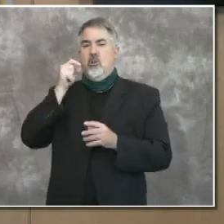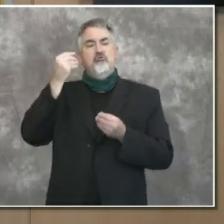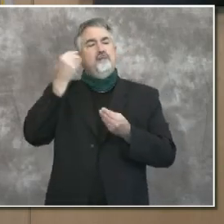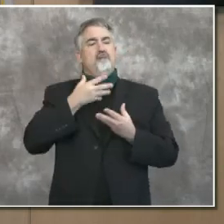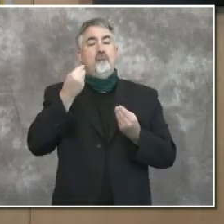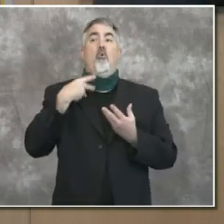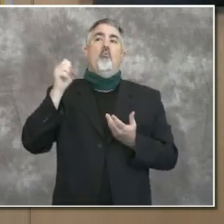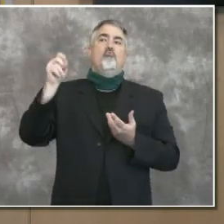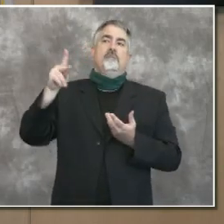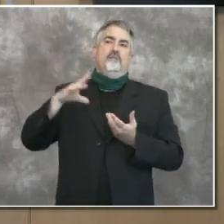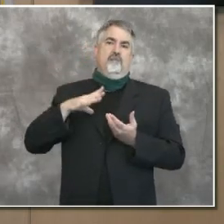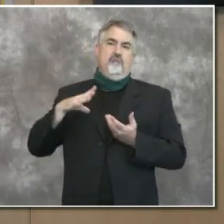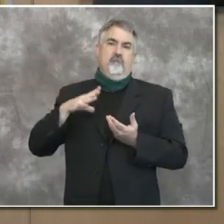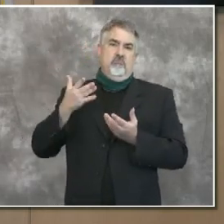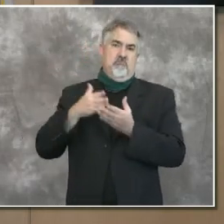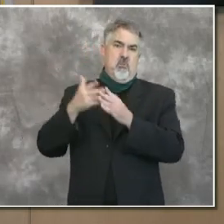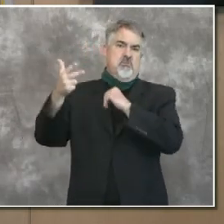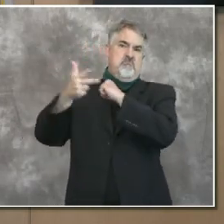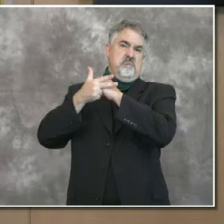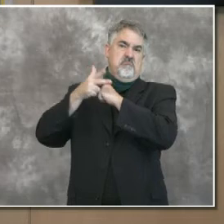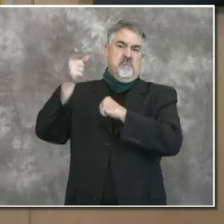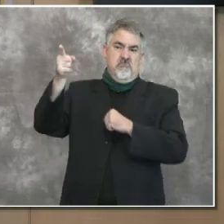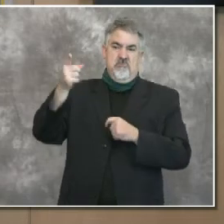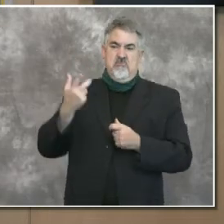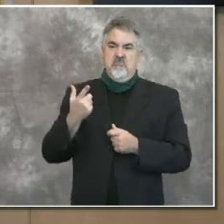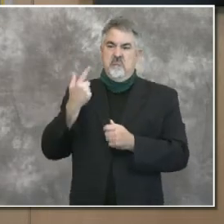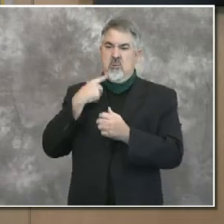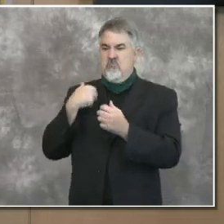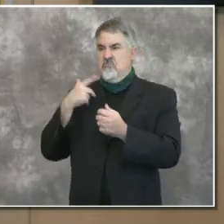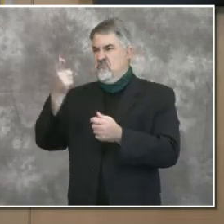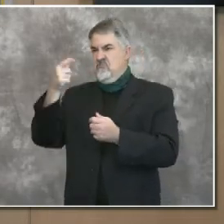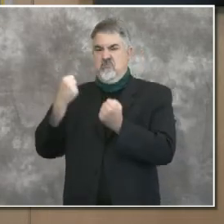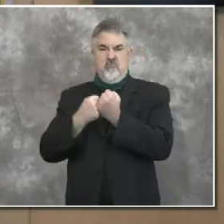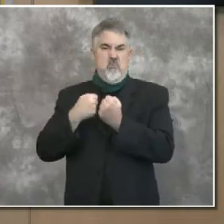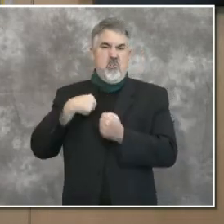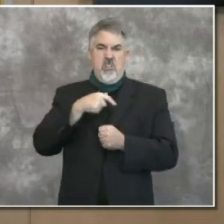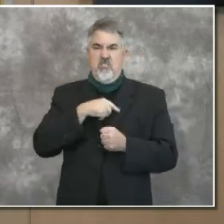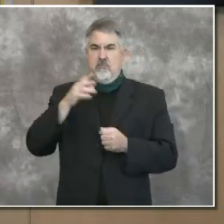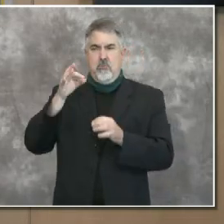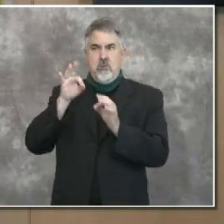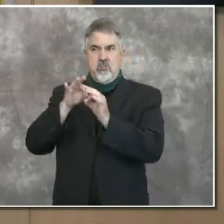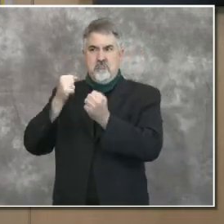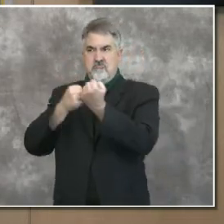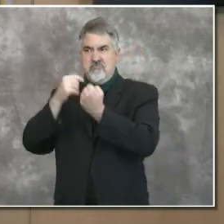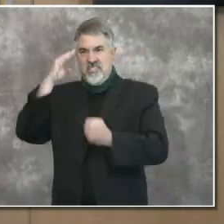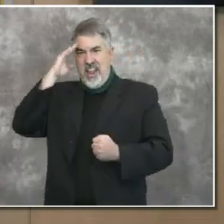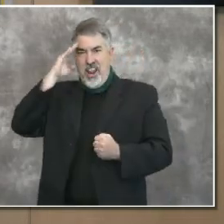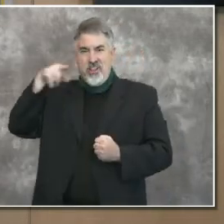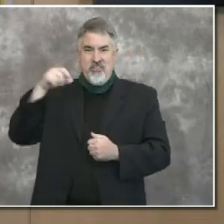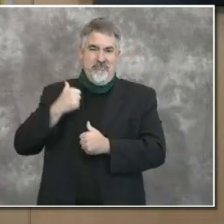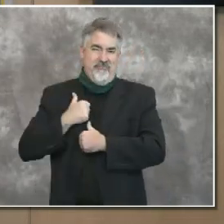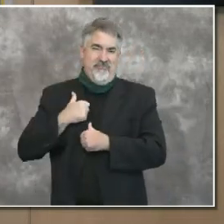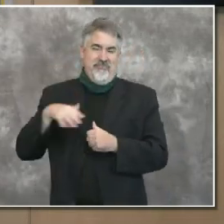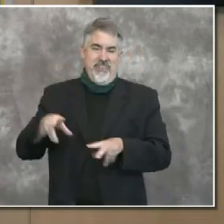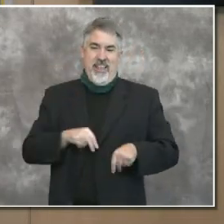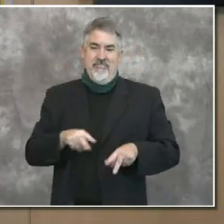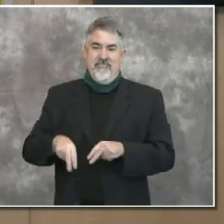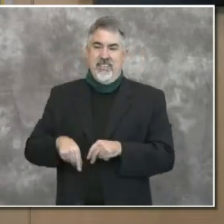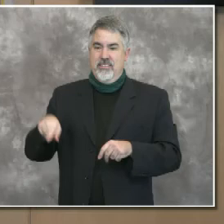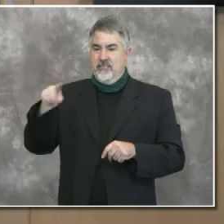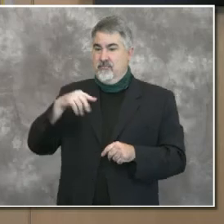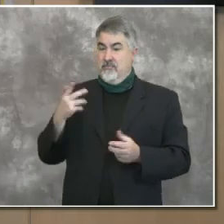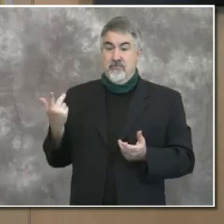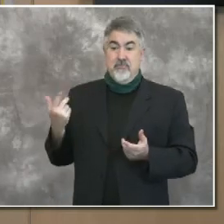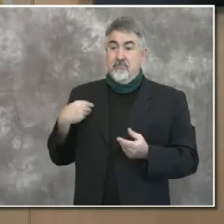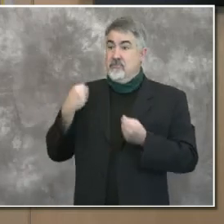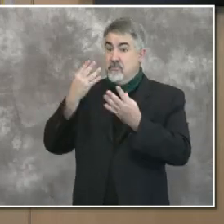robust support to the sailors on that particular ship. And including medical support and social